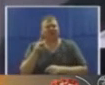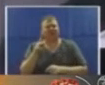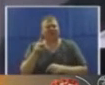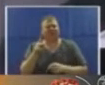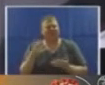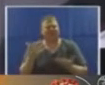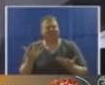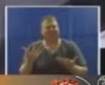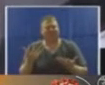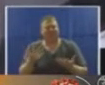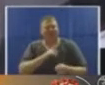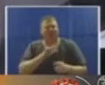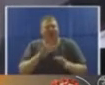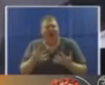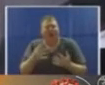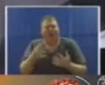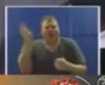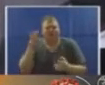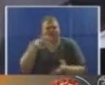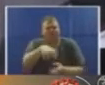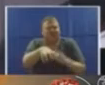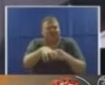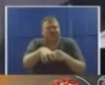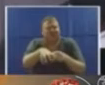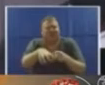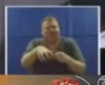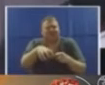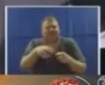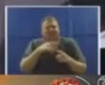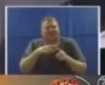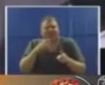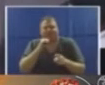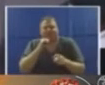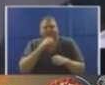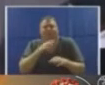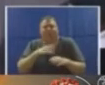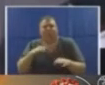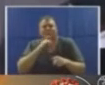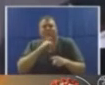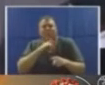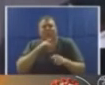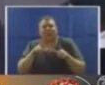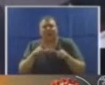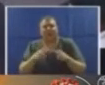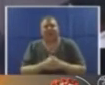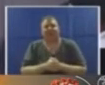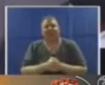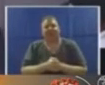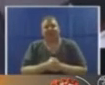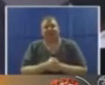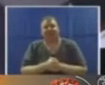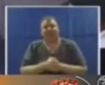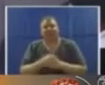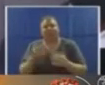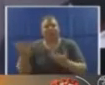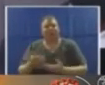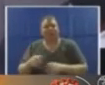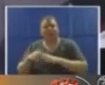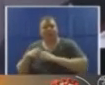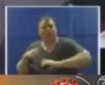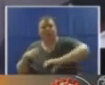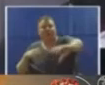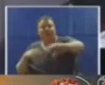a water use license? And then the focus on the conveyor belt is to be welcomed as opposed to trucks